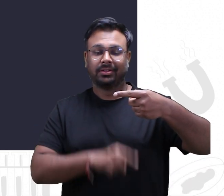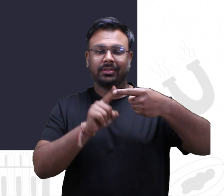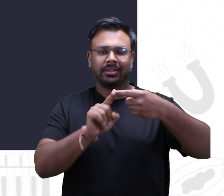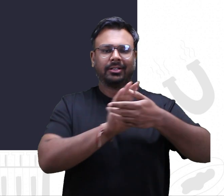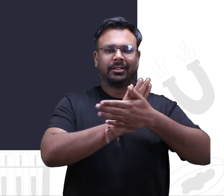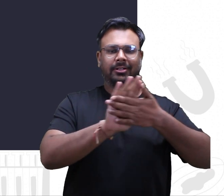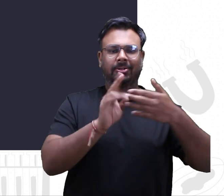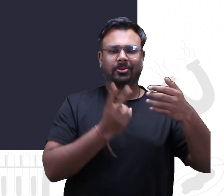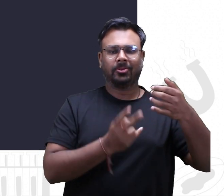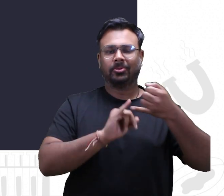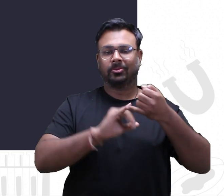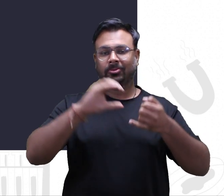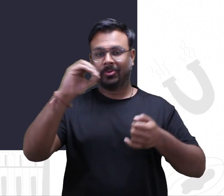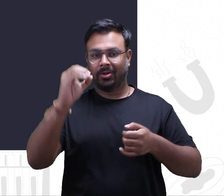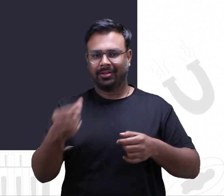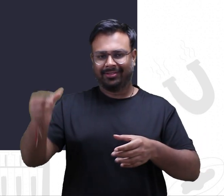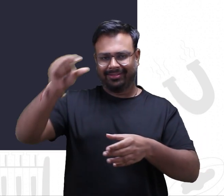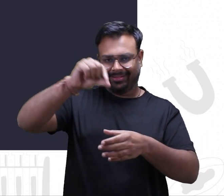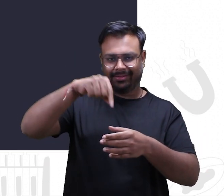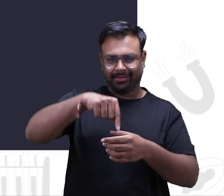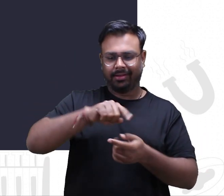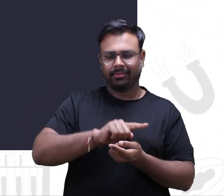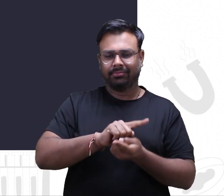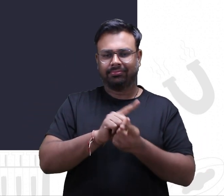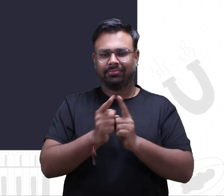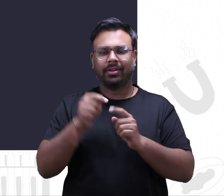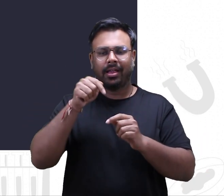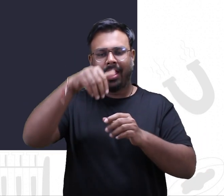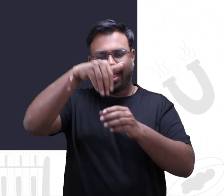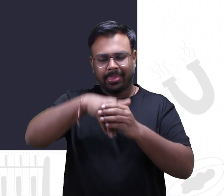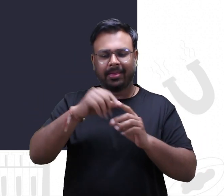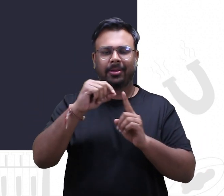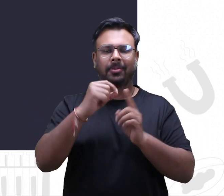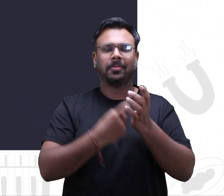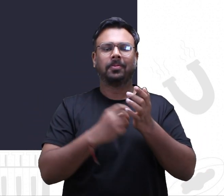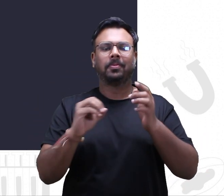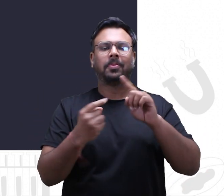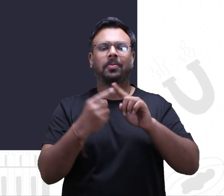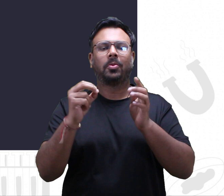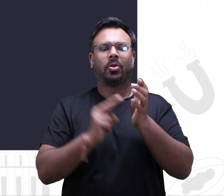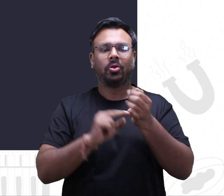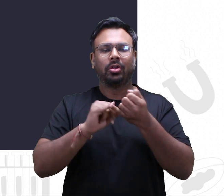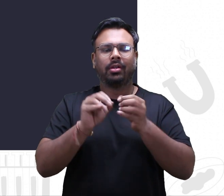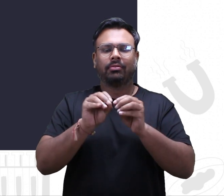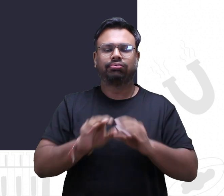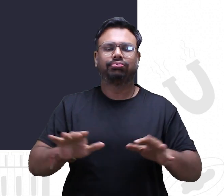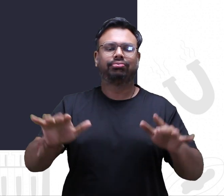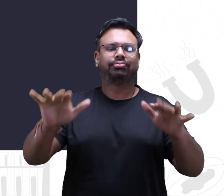steps. First, the dissociation of H2SO4 in water, and second, the hydration of